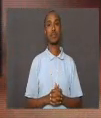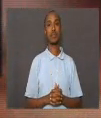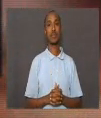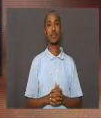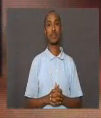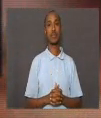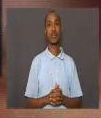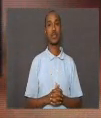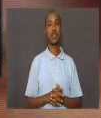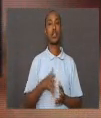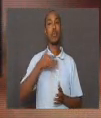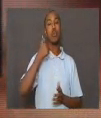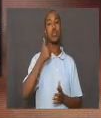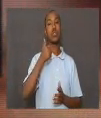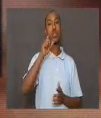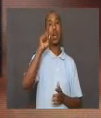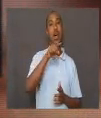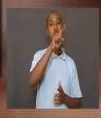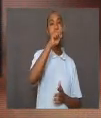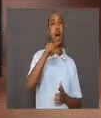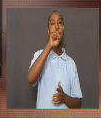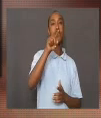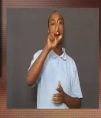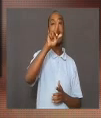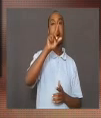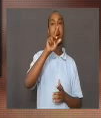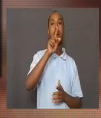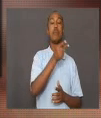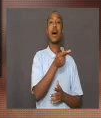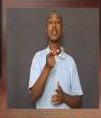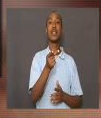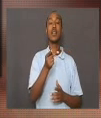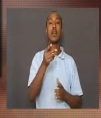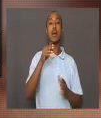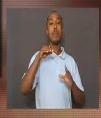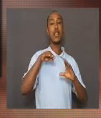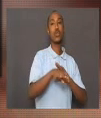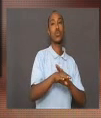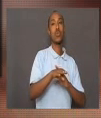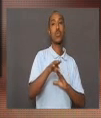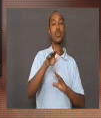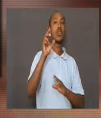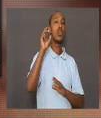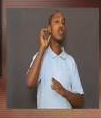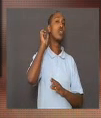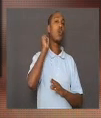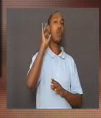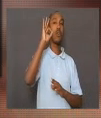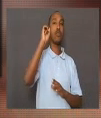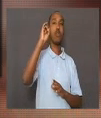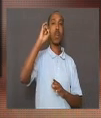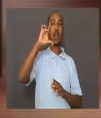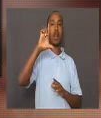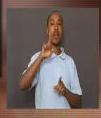Since most of the alpha particles passed through the gold foil undeflected, most